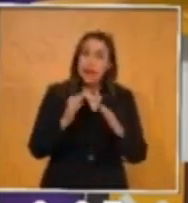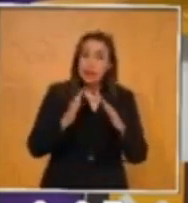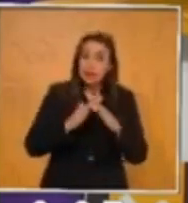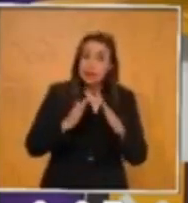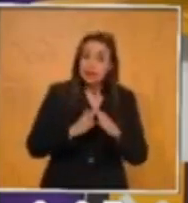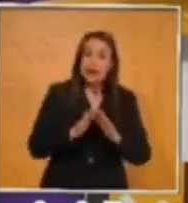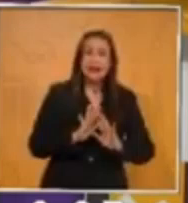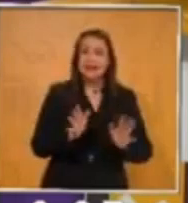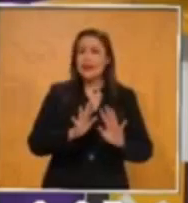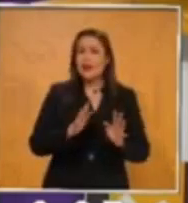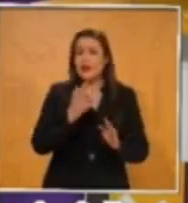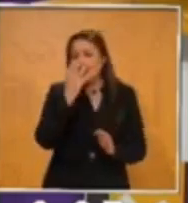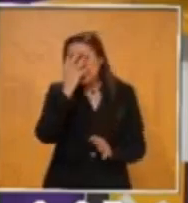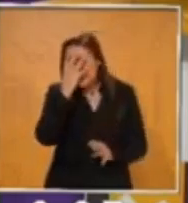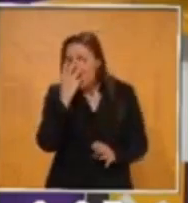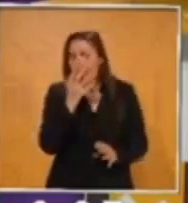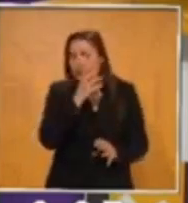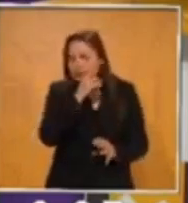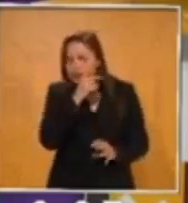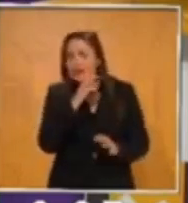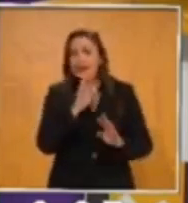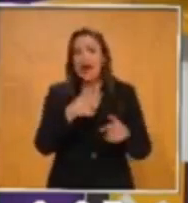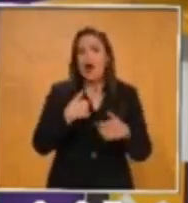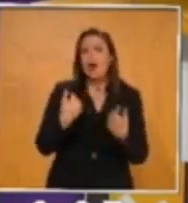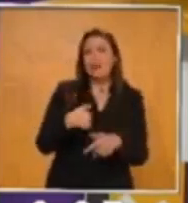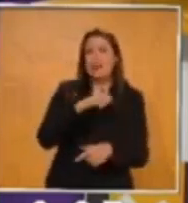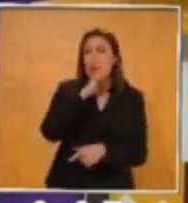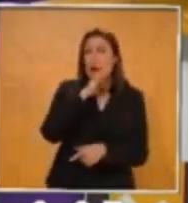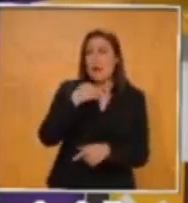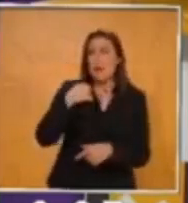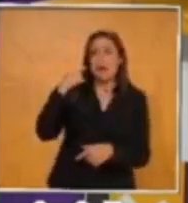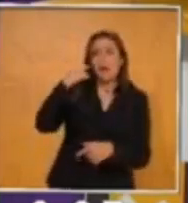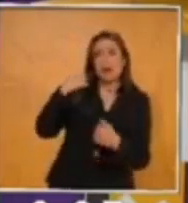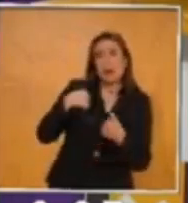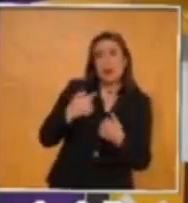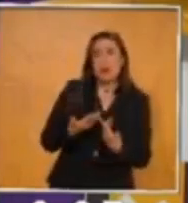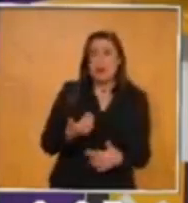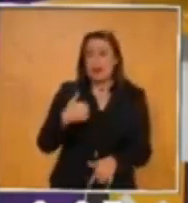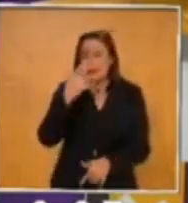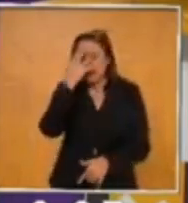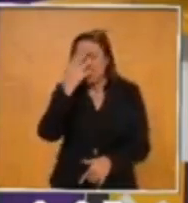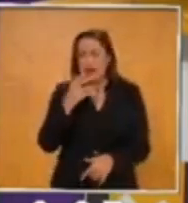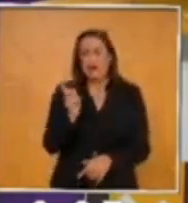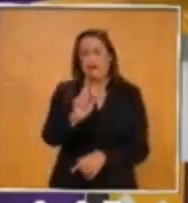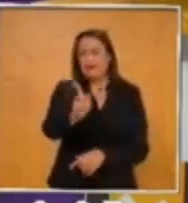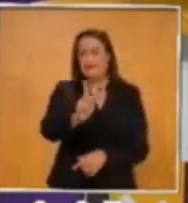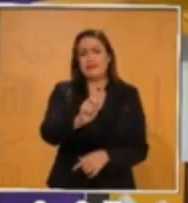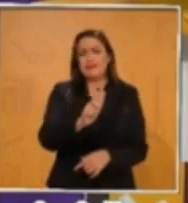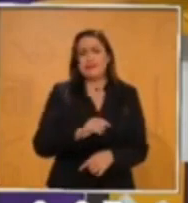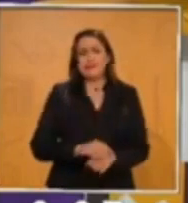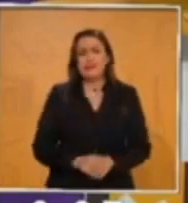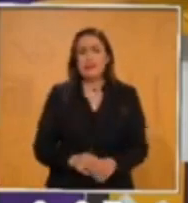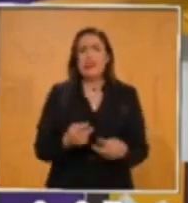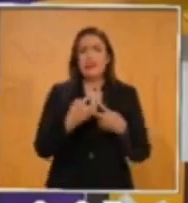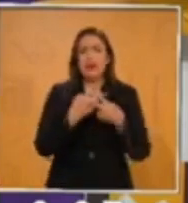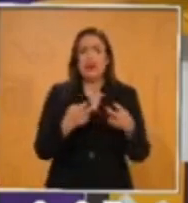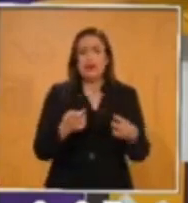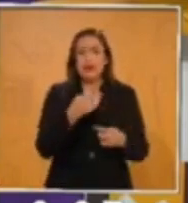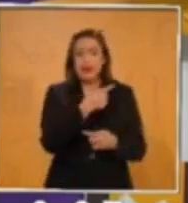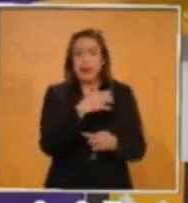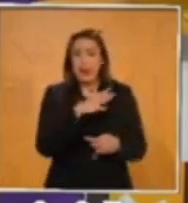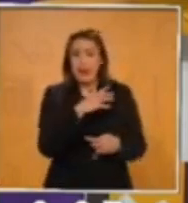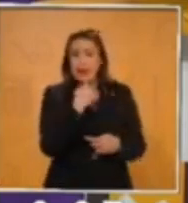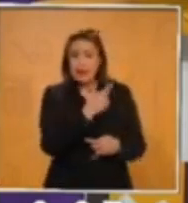be ashamed if your mom is listening to you. Don't worry about that. The objective, the goal, is that